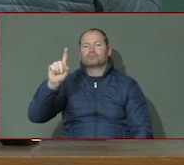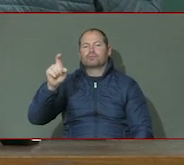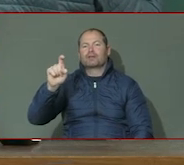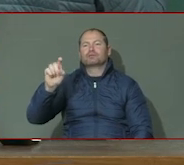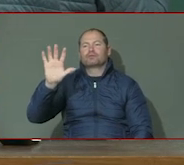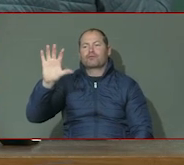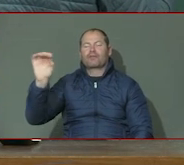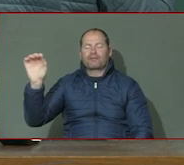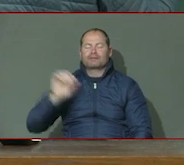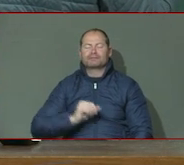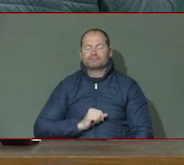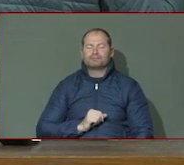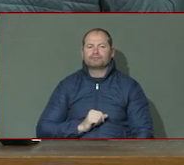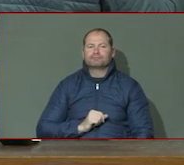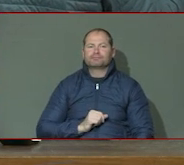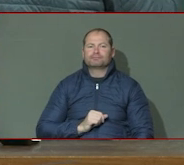332,500.